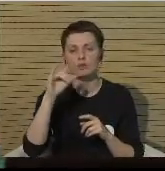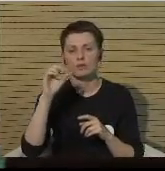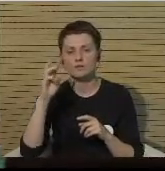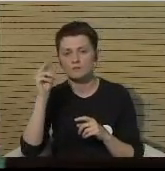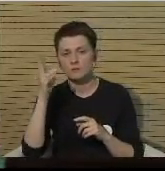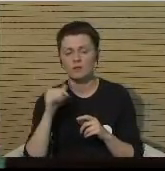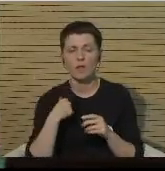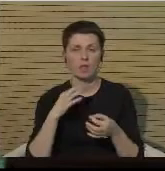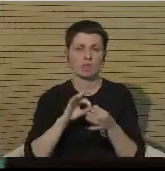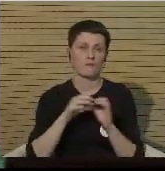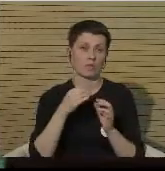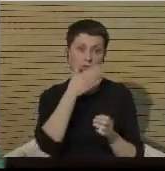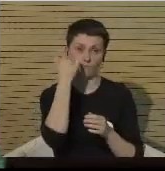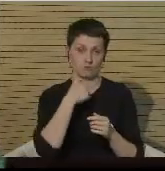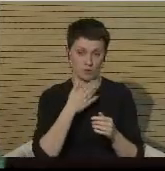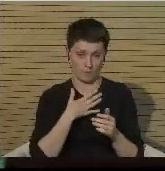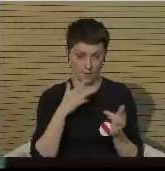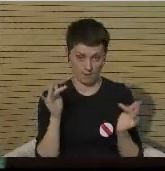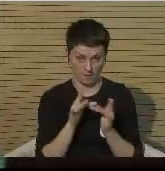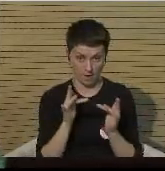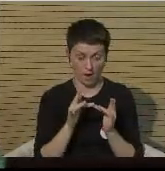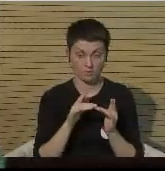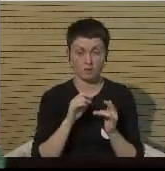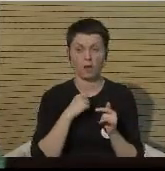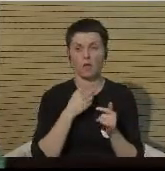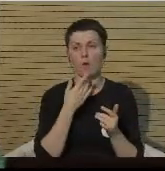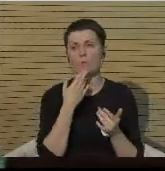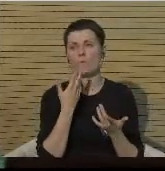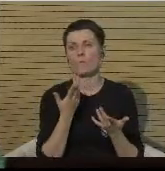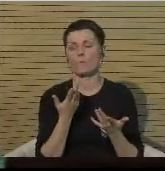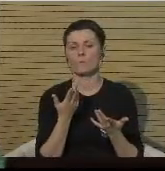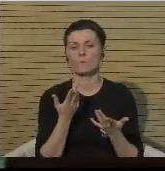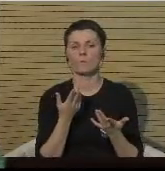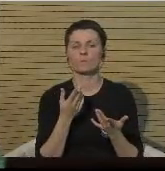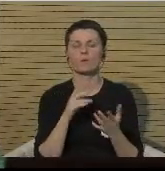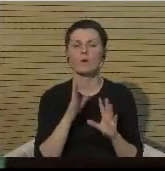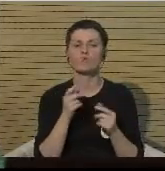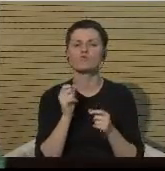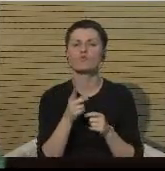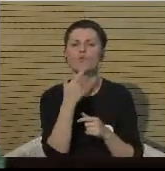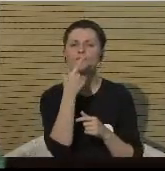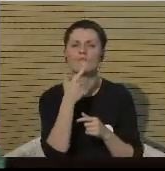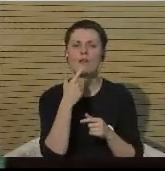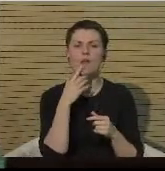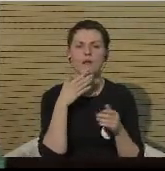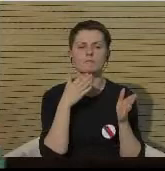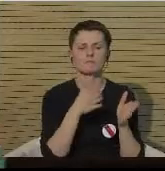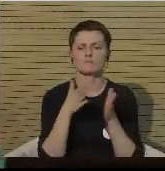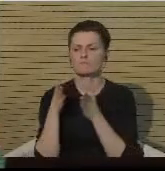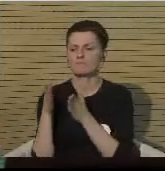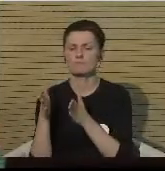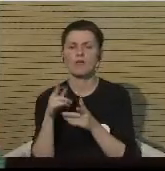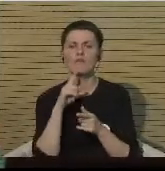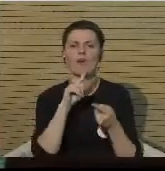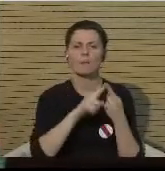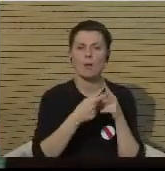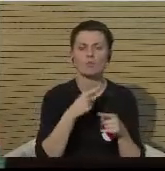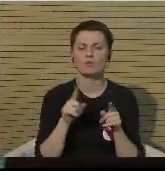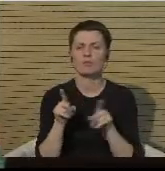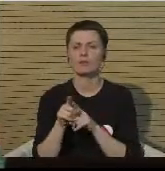Myśliwski, and other authors. I'm not sure I'm right when I talk about certain